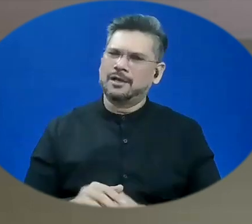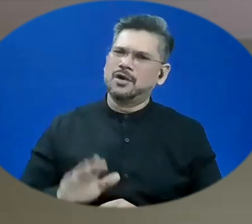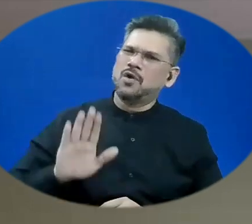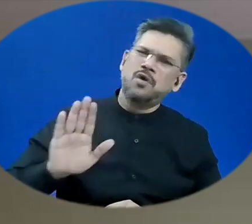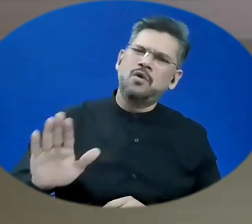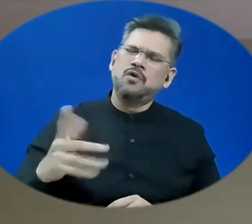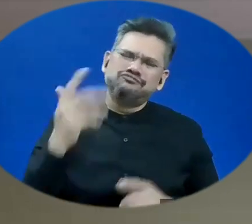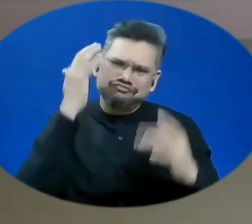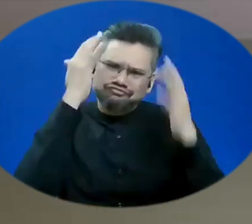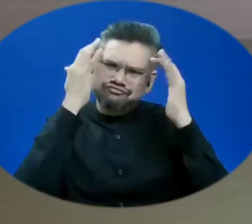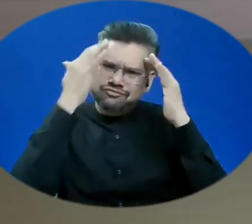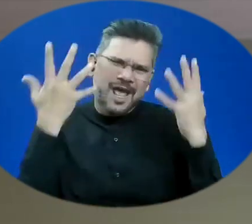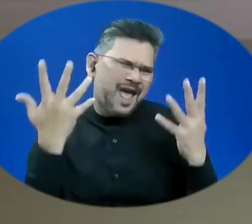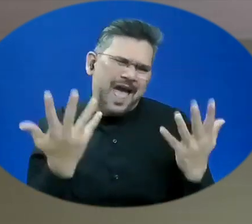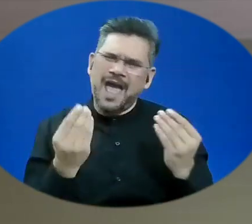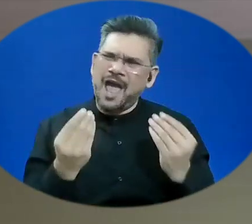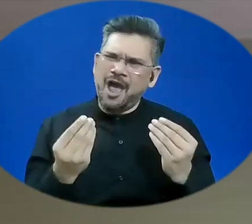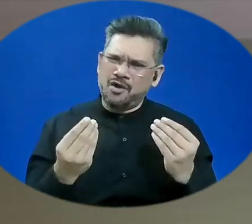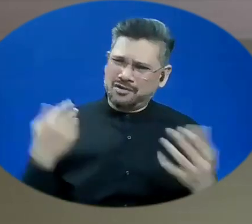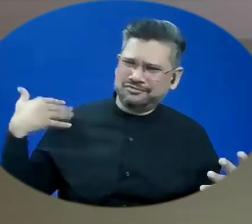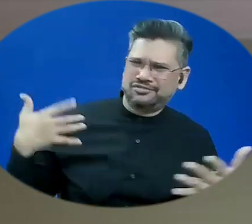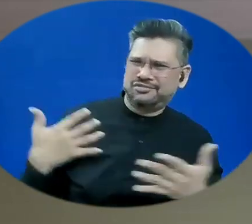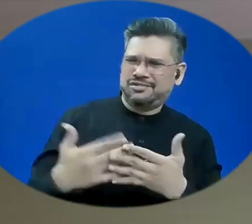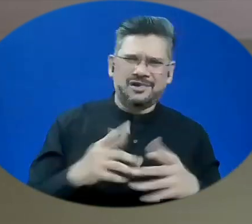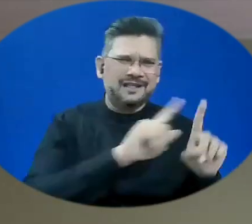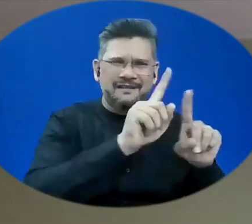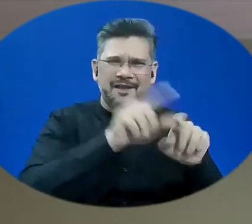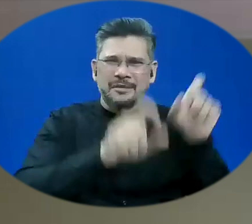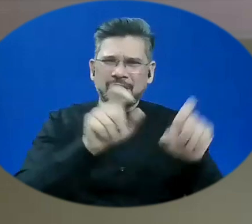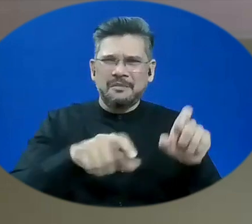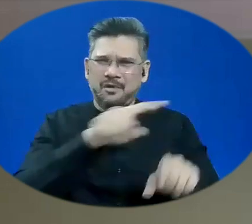using our collective knowledge that we've gained as an untapped resource.